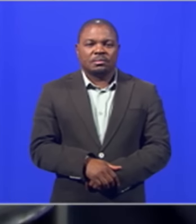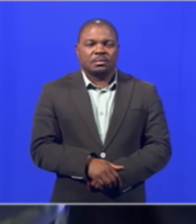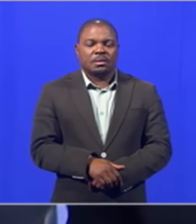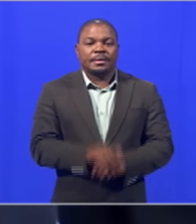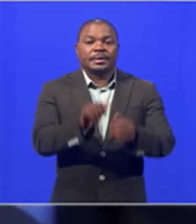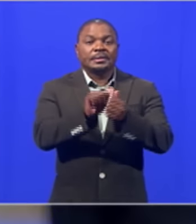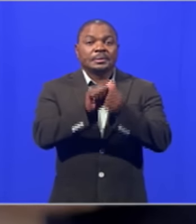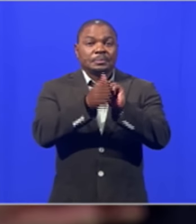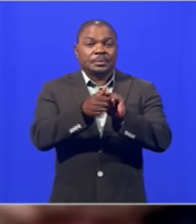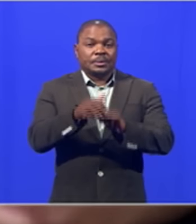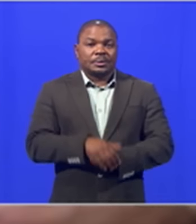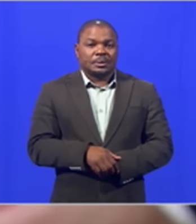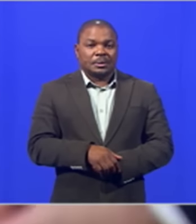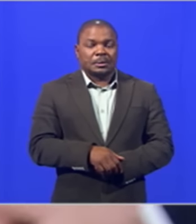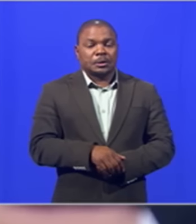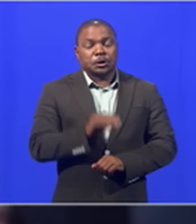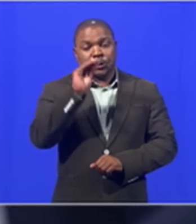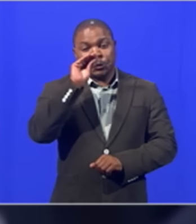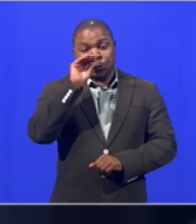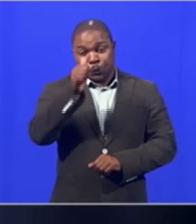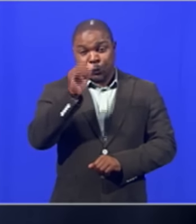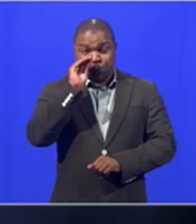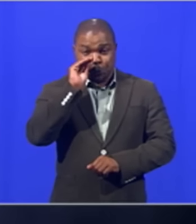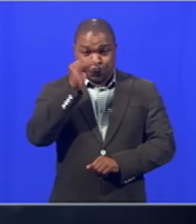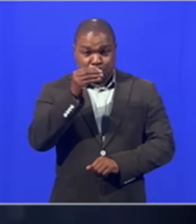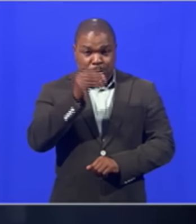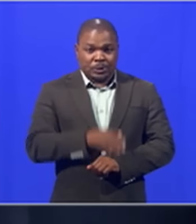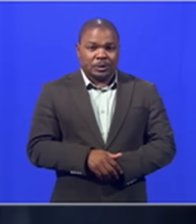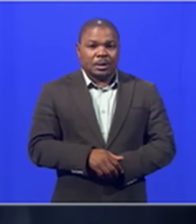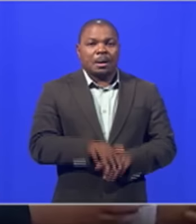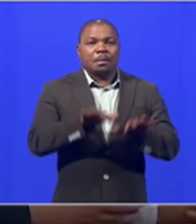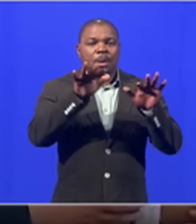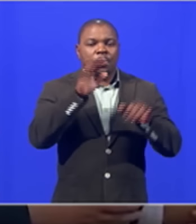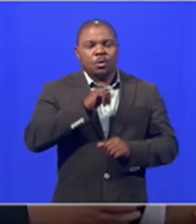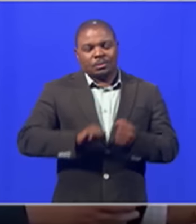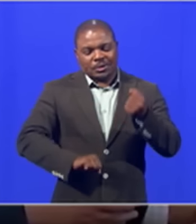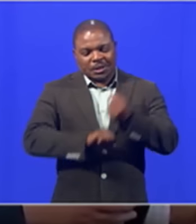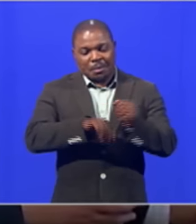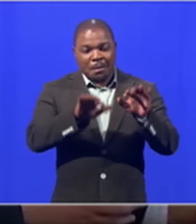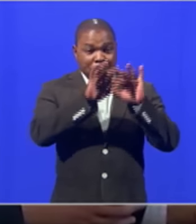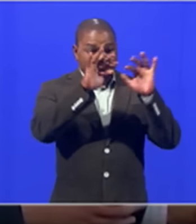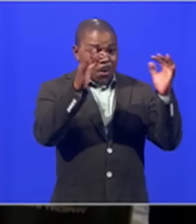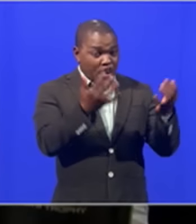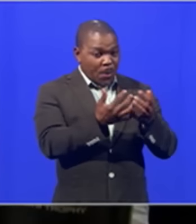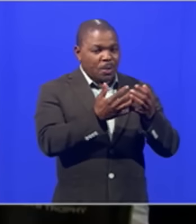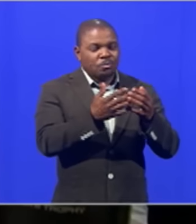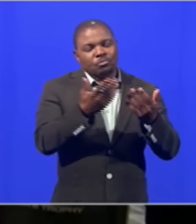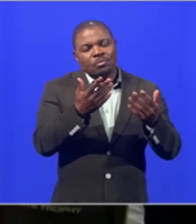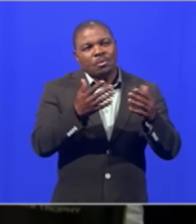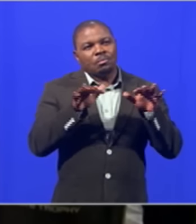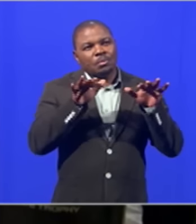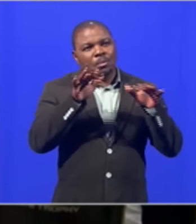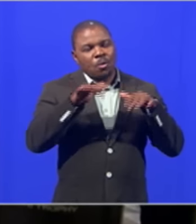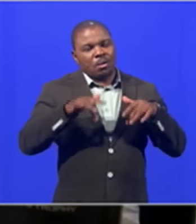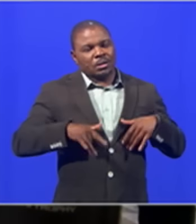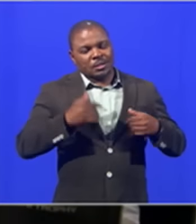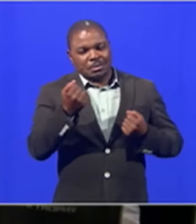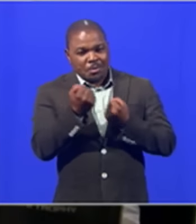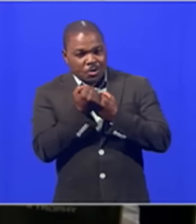Mo go tsa motshameko go na le dikgang tse di monate tsa babeletedi ba kgwele ya dinao tse e le gore di tla nna teng go ralala lefatshe.